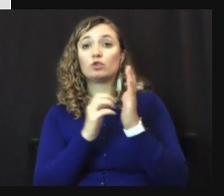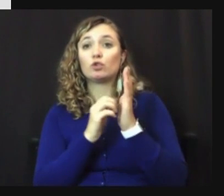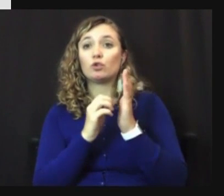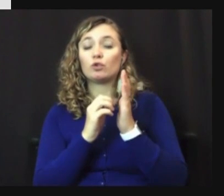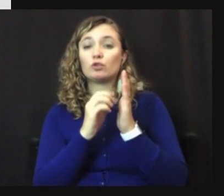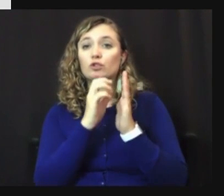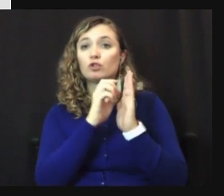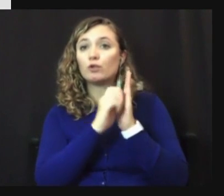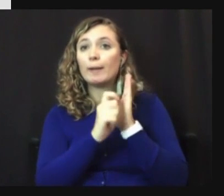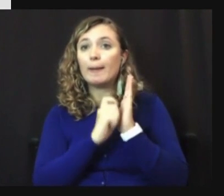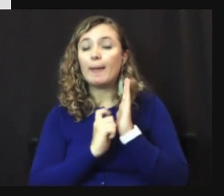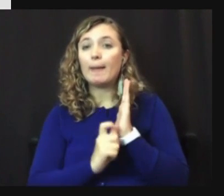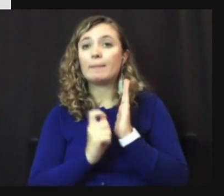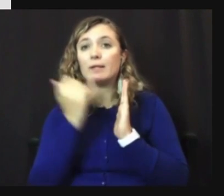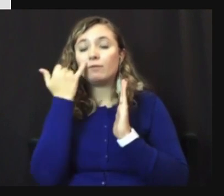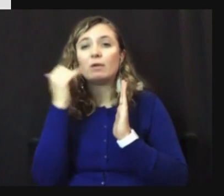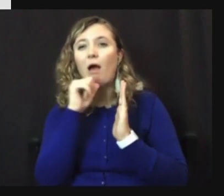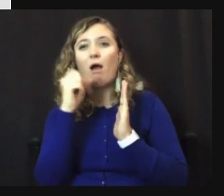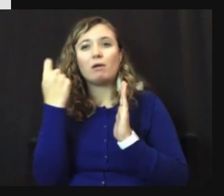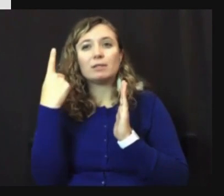rules of a game?